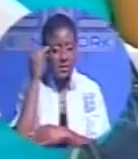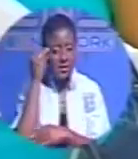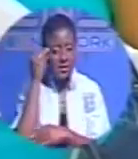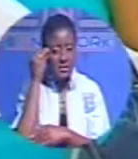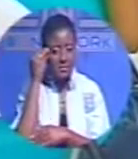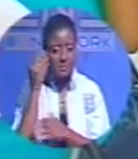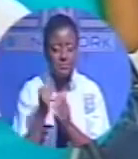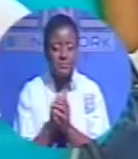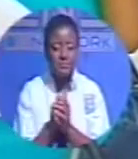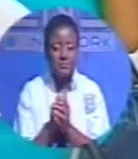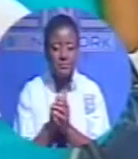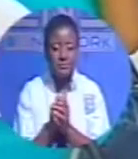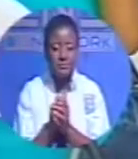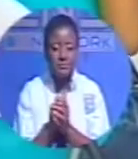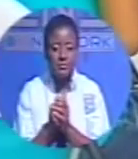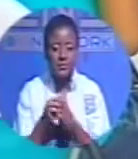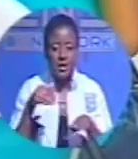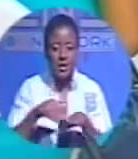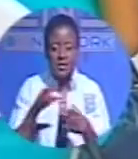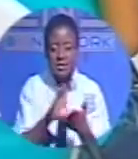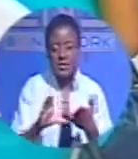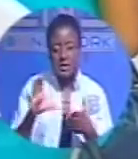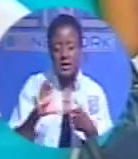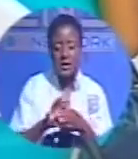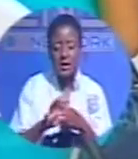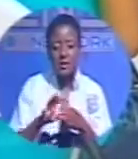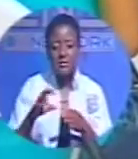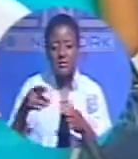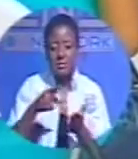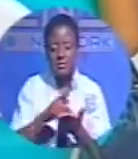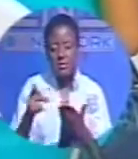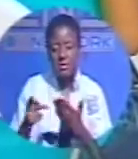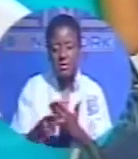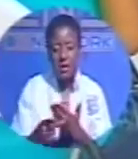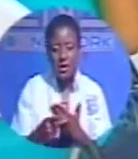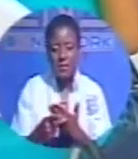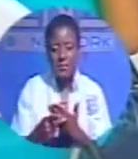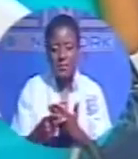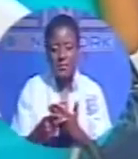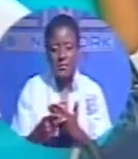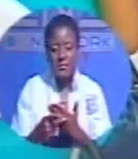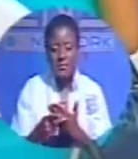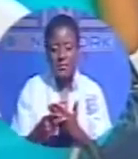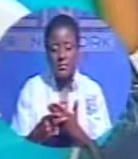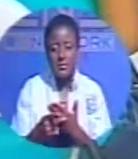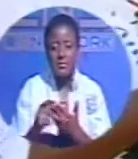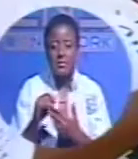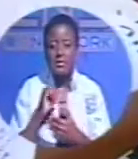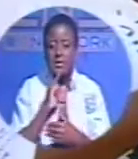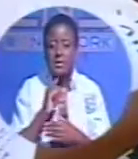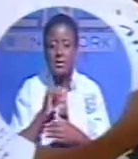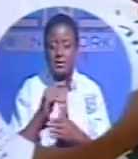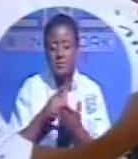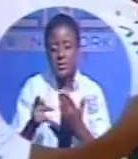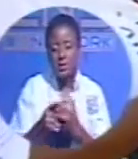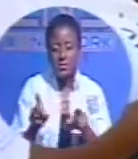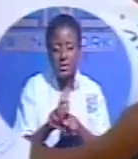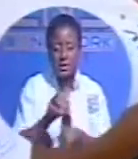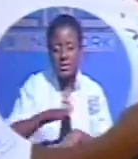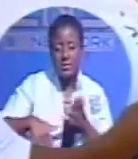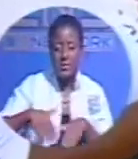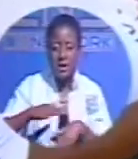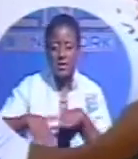The hub of urban renewal is the wider Farm Road community with initiatives including a marching band designed to improve the lives